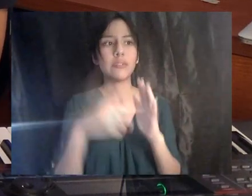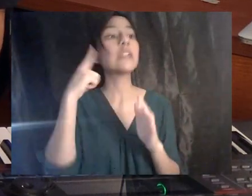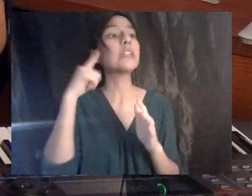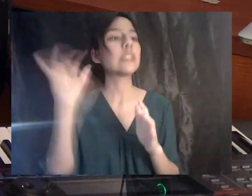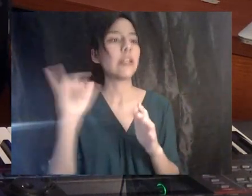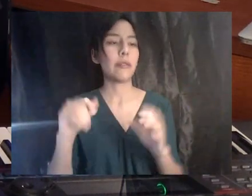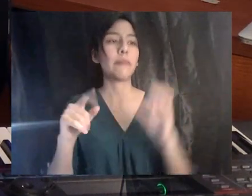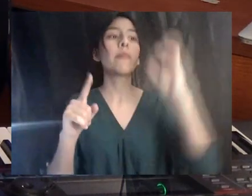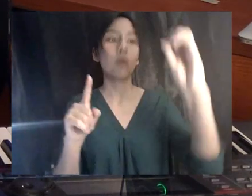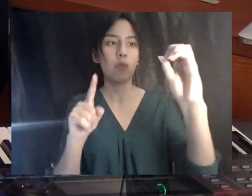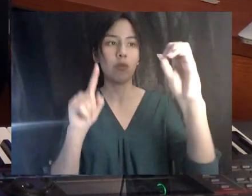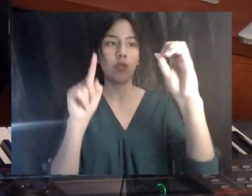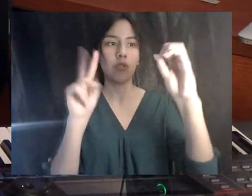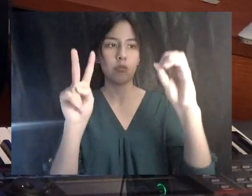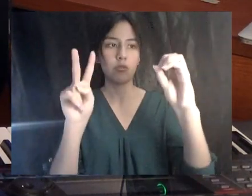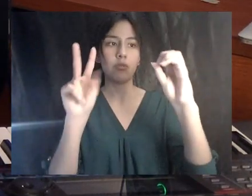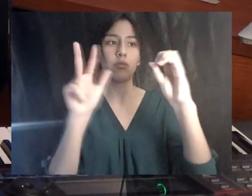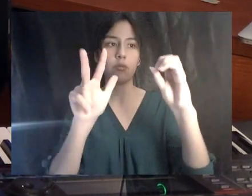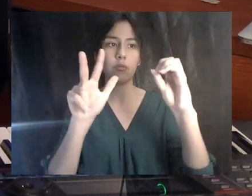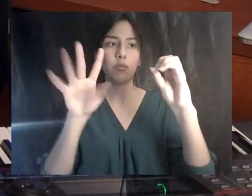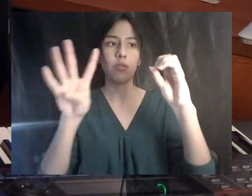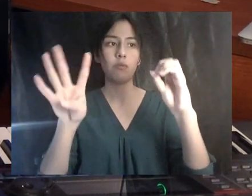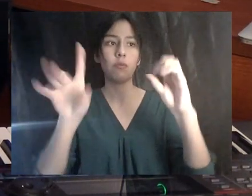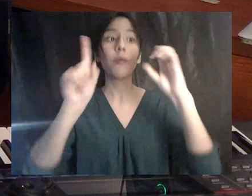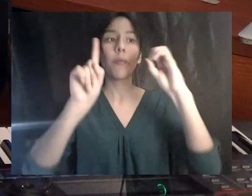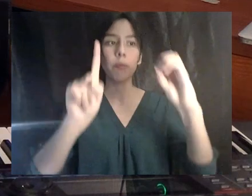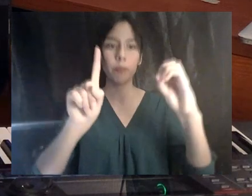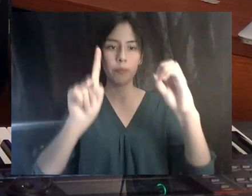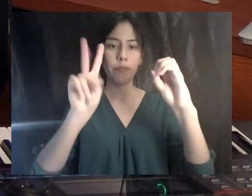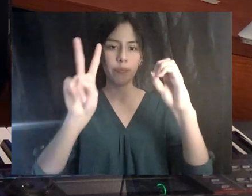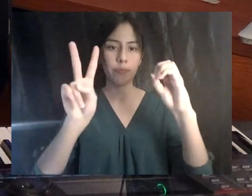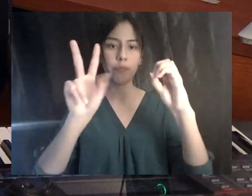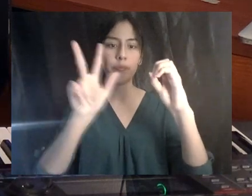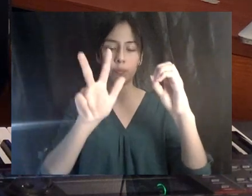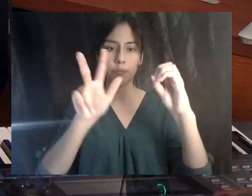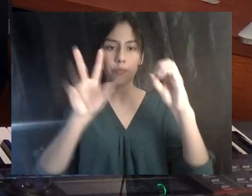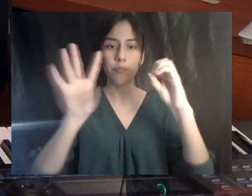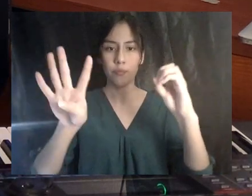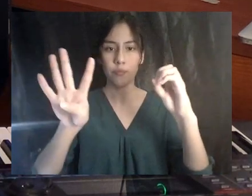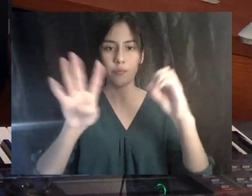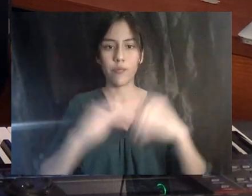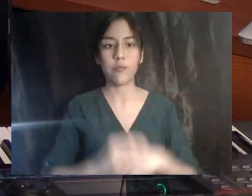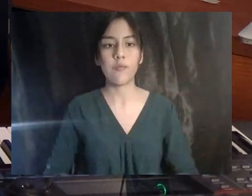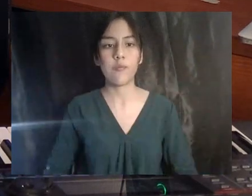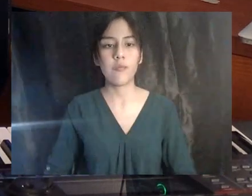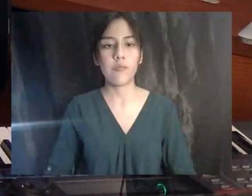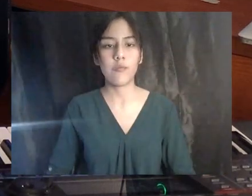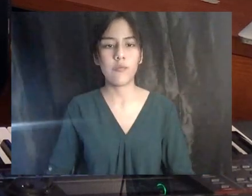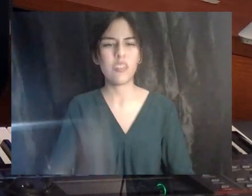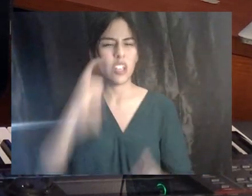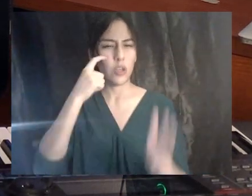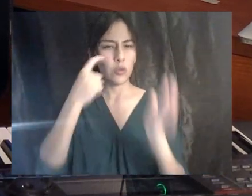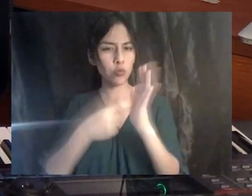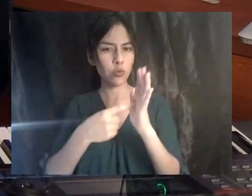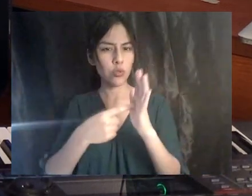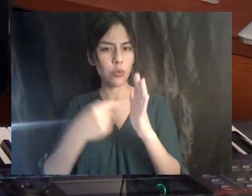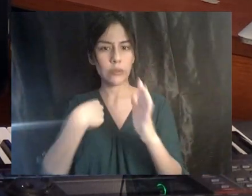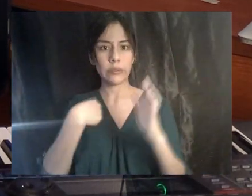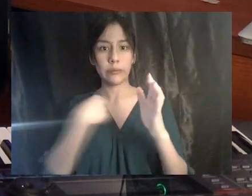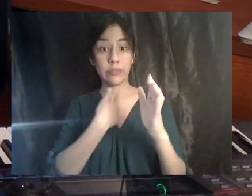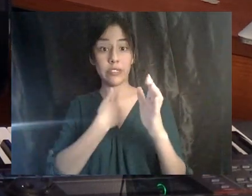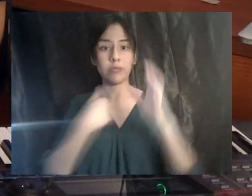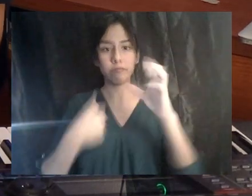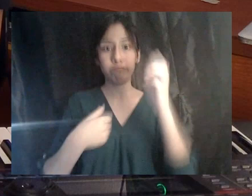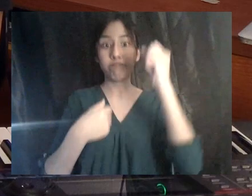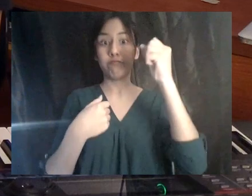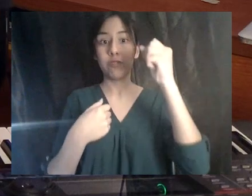like this. 1, 2, 3, 4. 1, 2, 3, 4. Notice how I'm holding out my